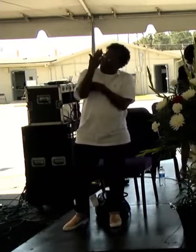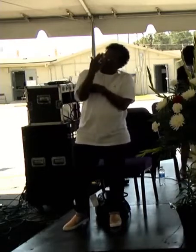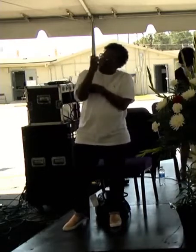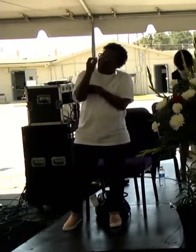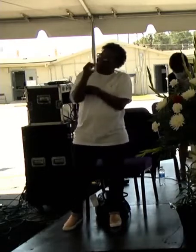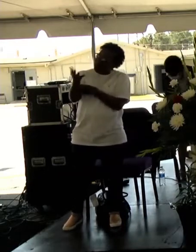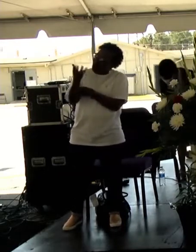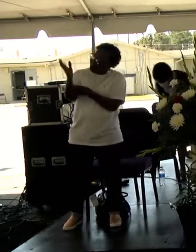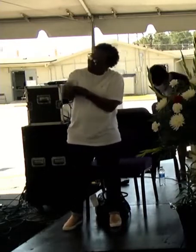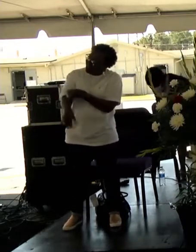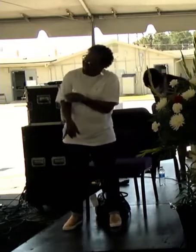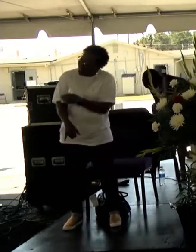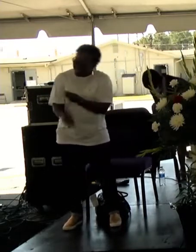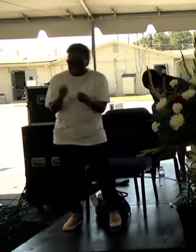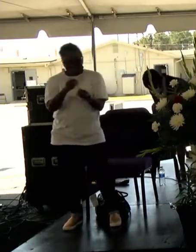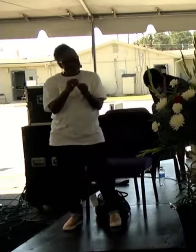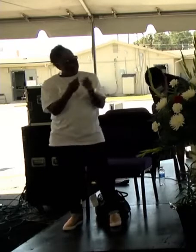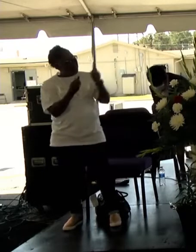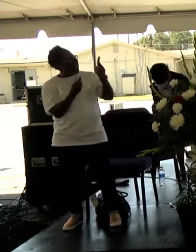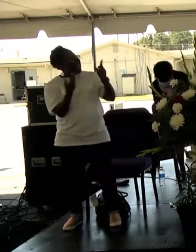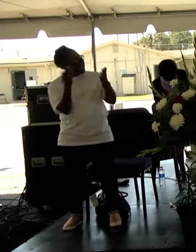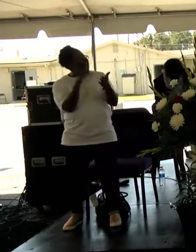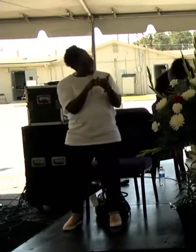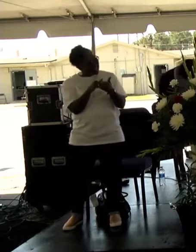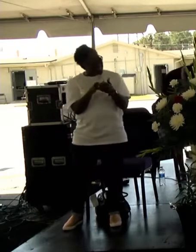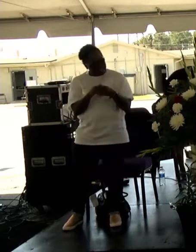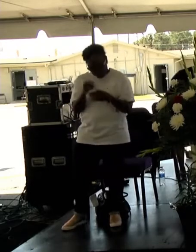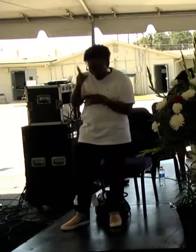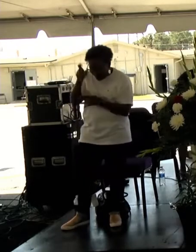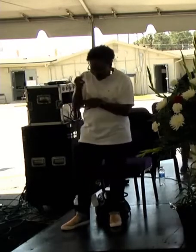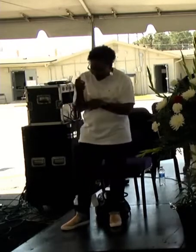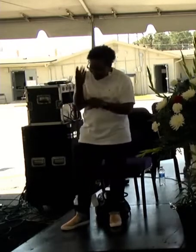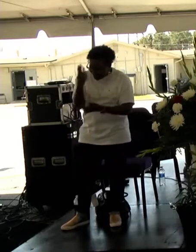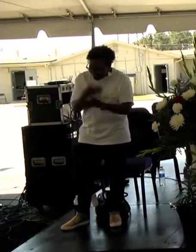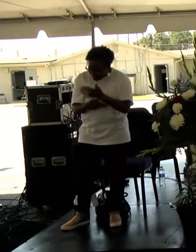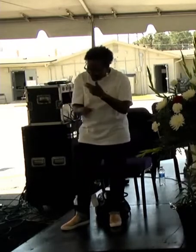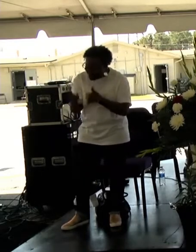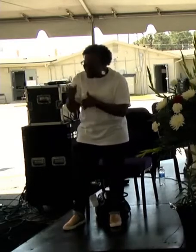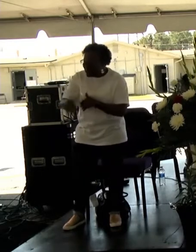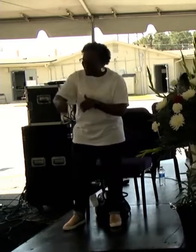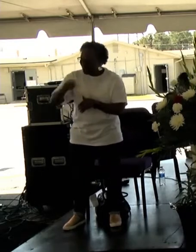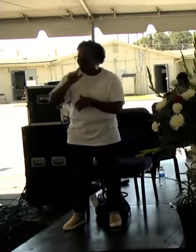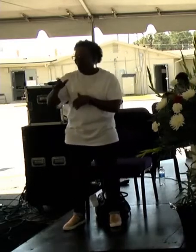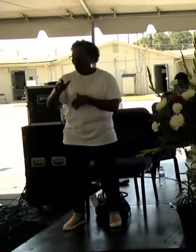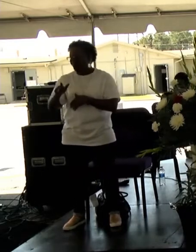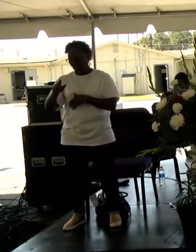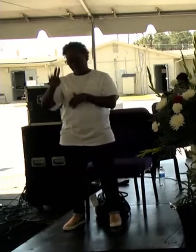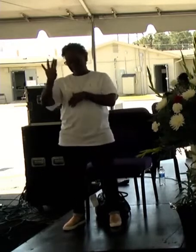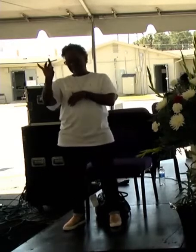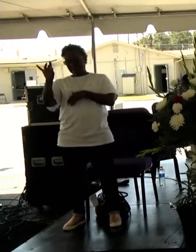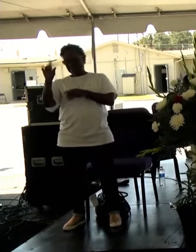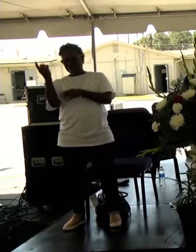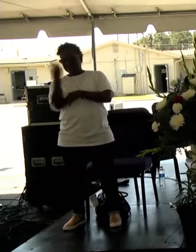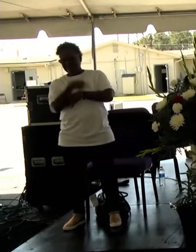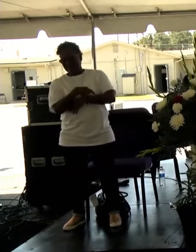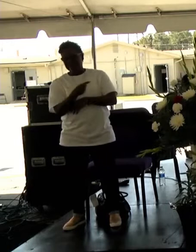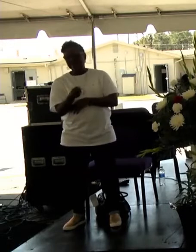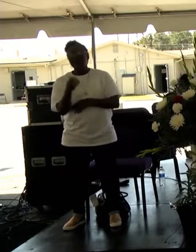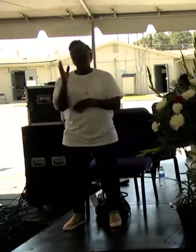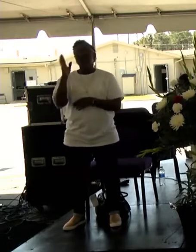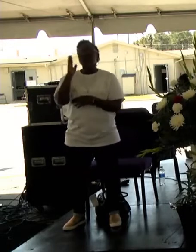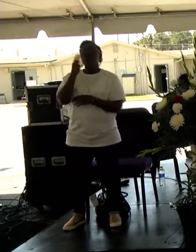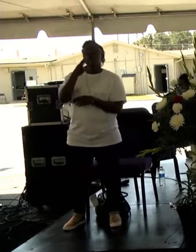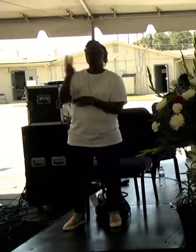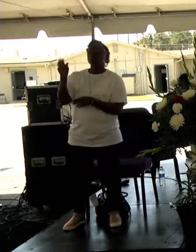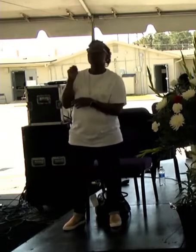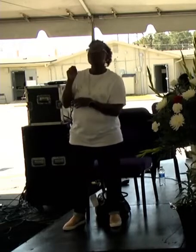without inconsistency. And let me tell you something. Now, you got to understand something. Paul was circumcised on the eighth day. And it says that